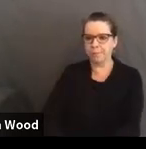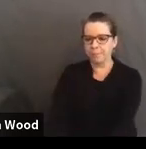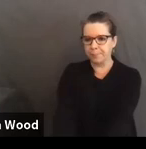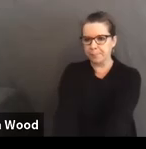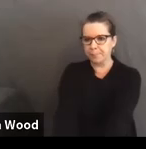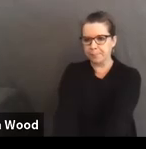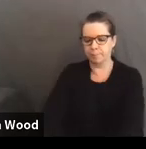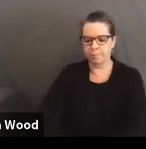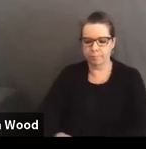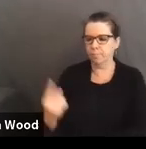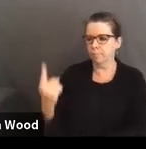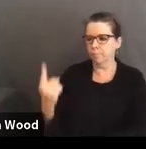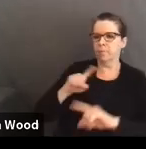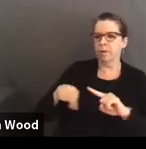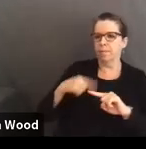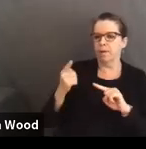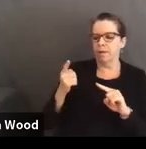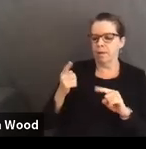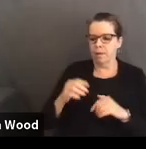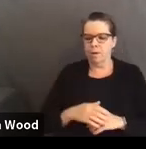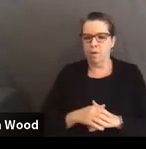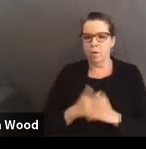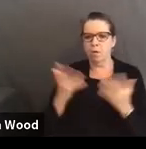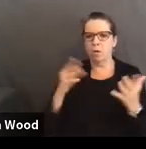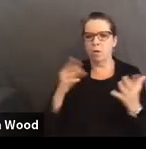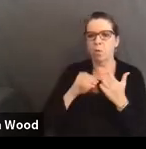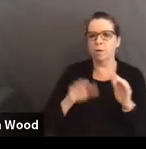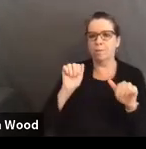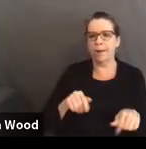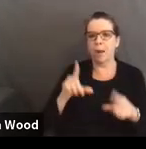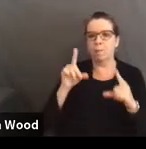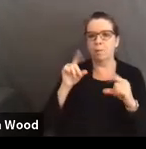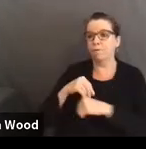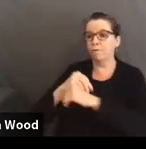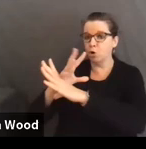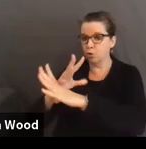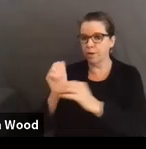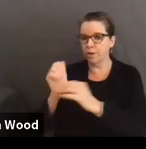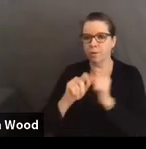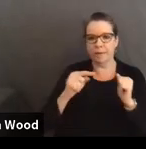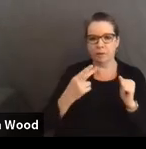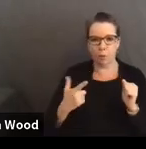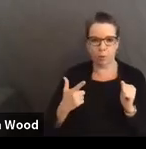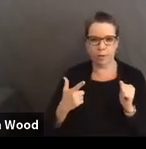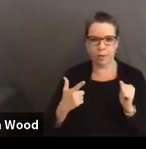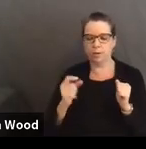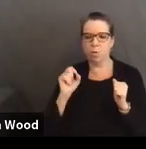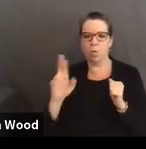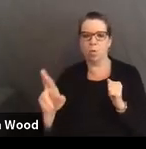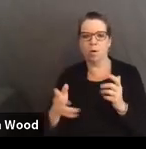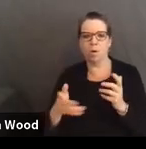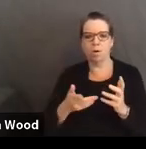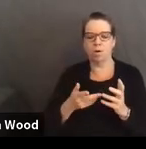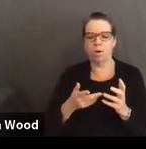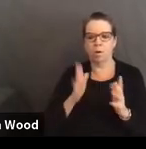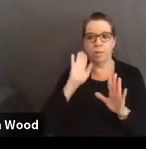Got a question about what students will be able to do virtually with Texas Home Learning and whether the resources will